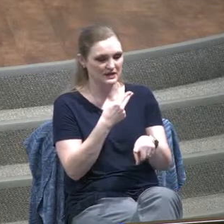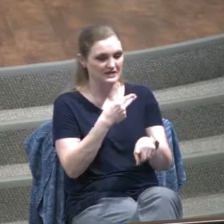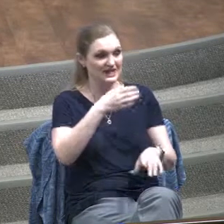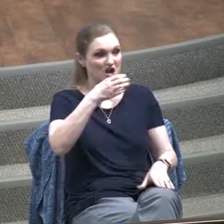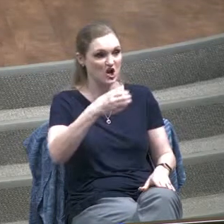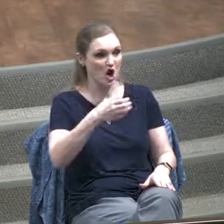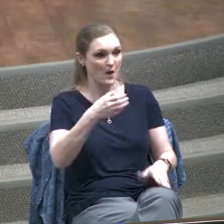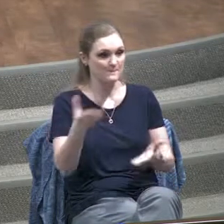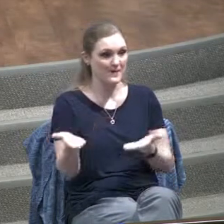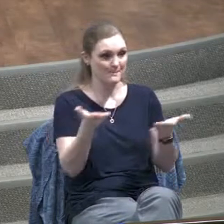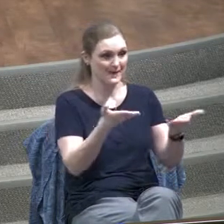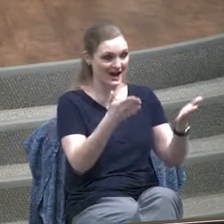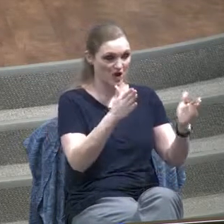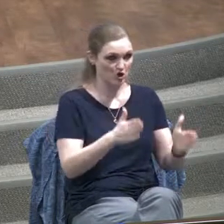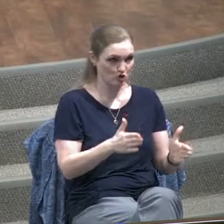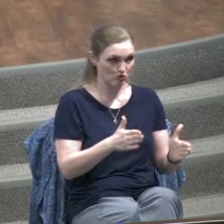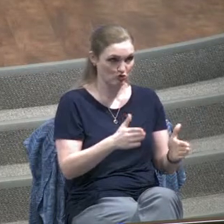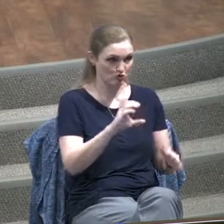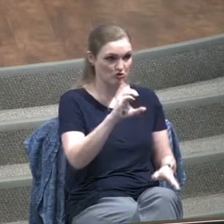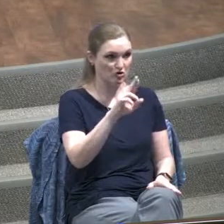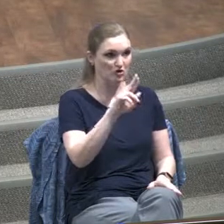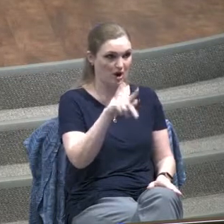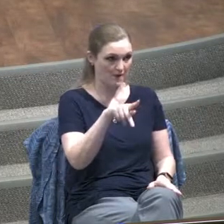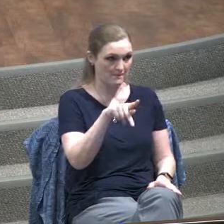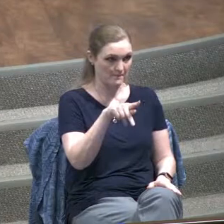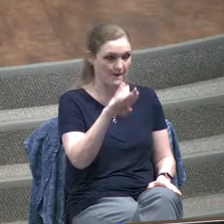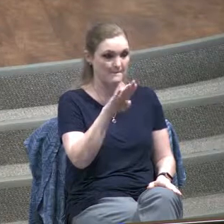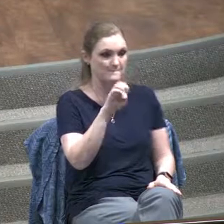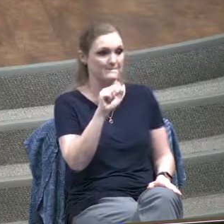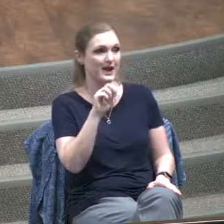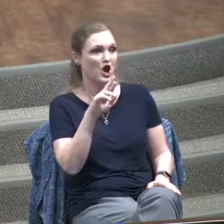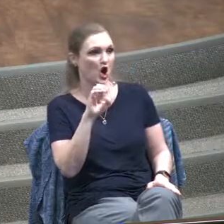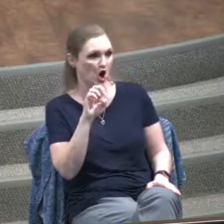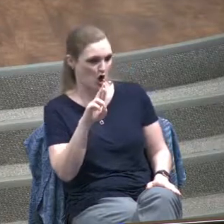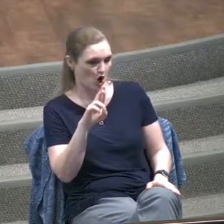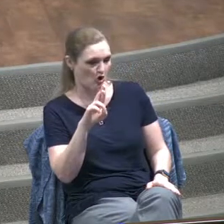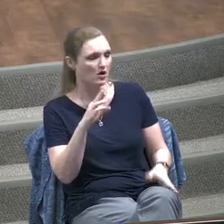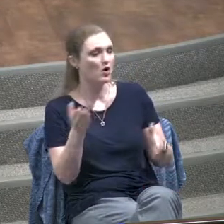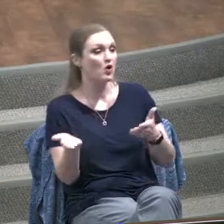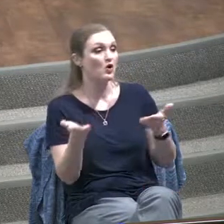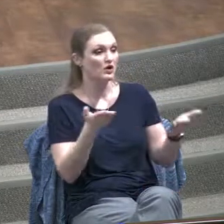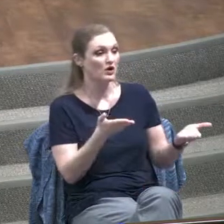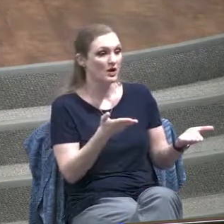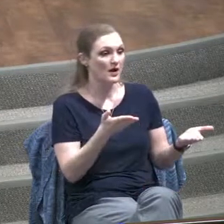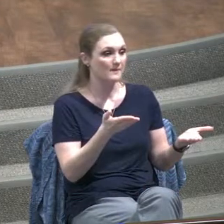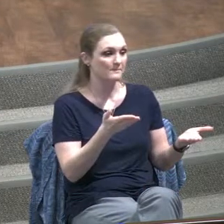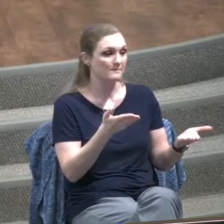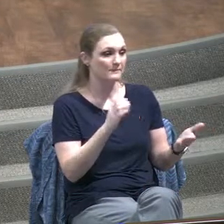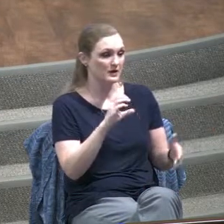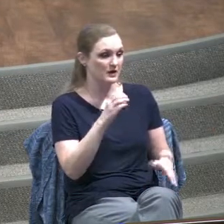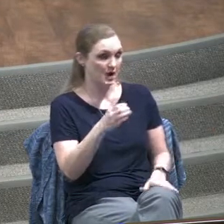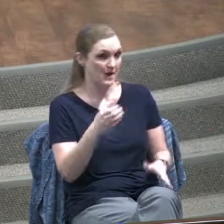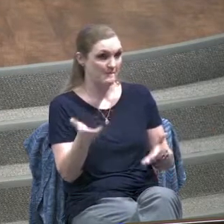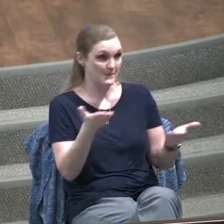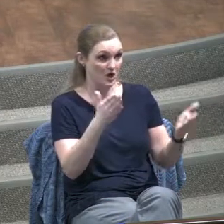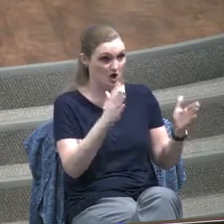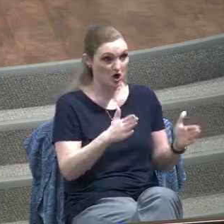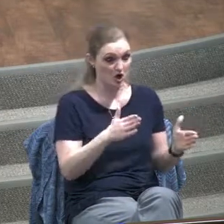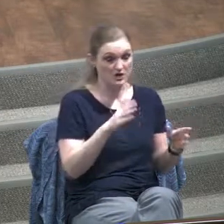cupbearer. A cupbearer. Now, what the cupbearer